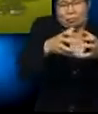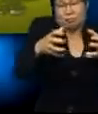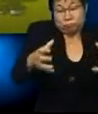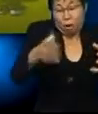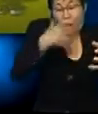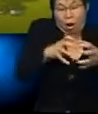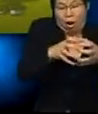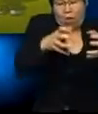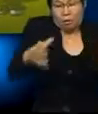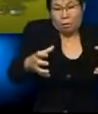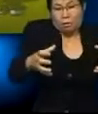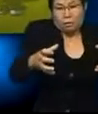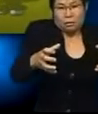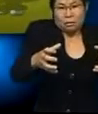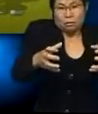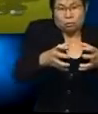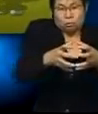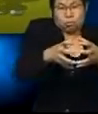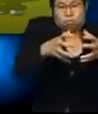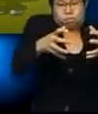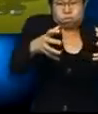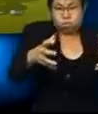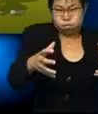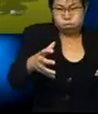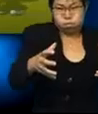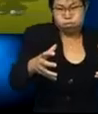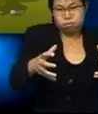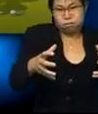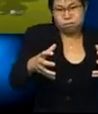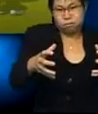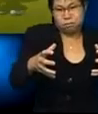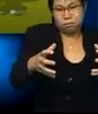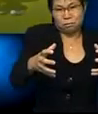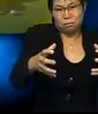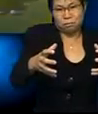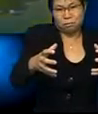expands. The rock increases its size.